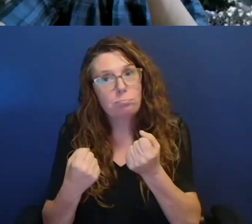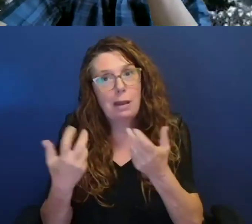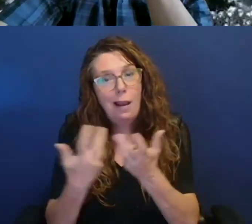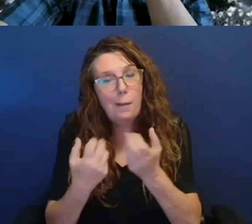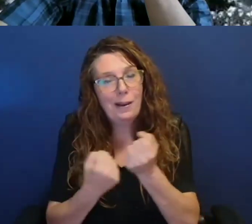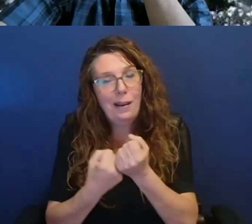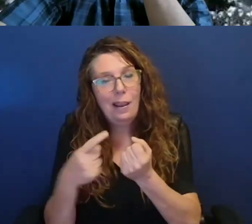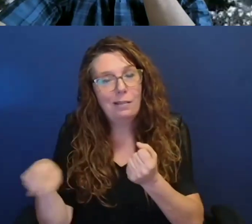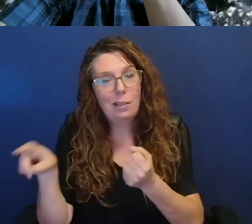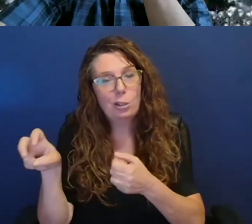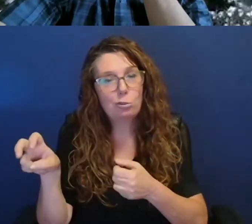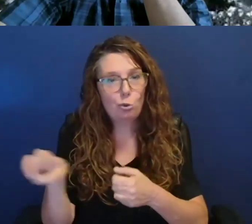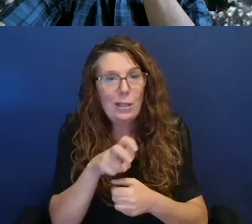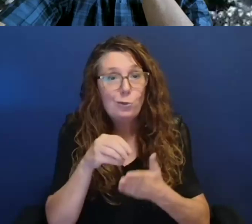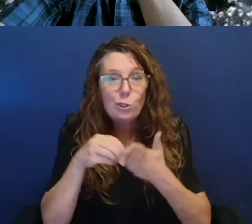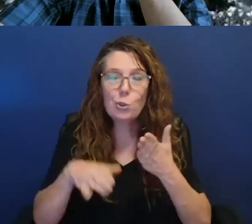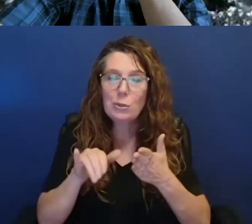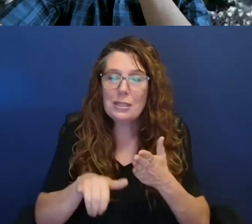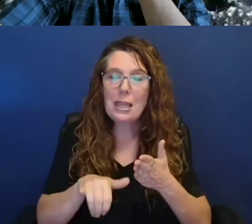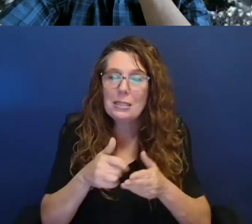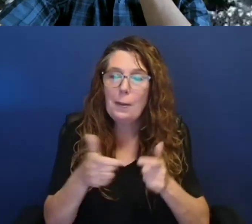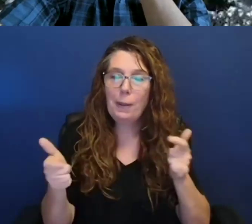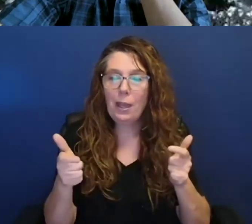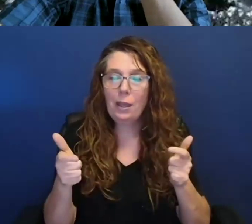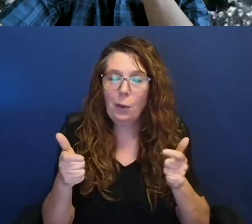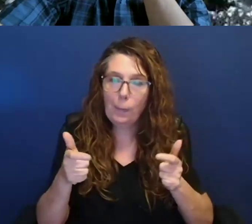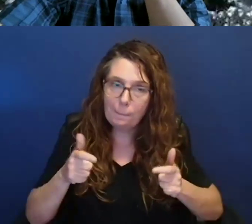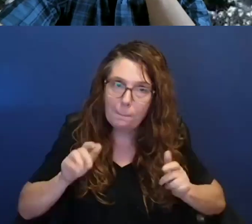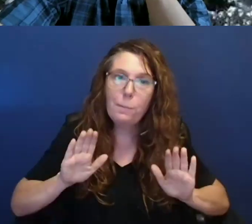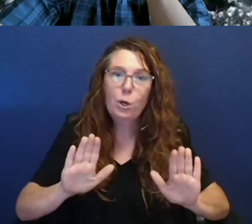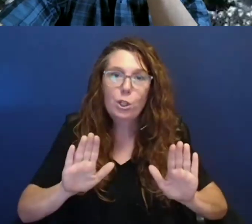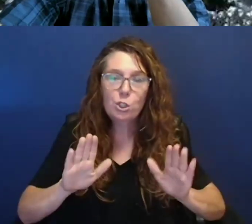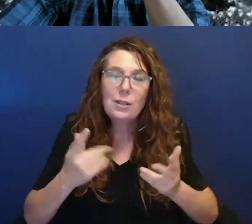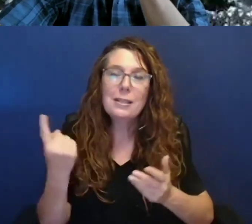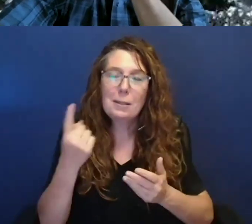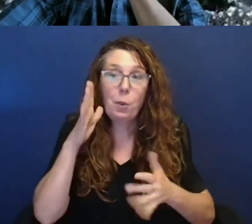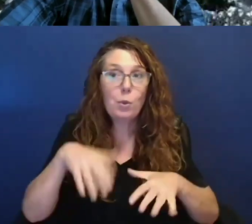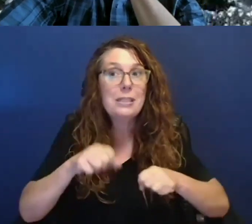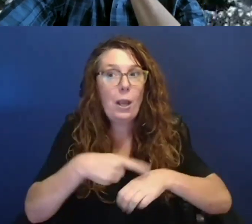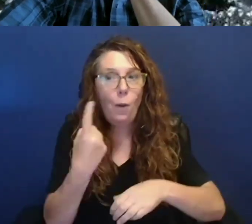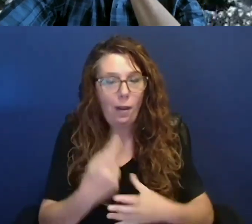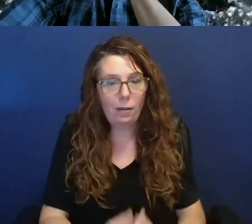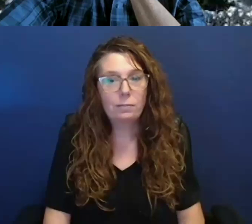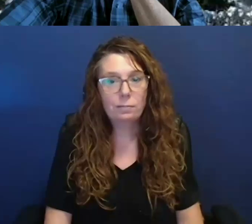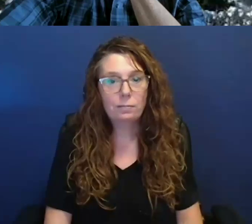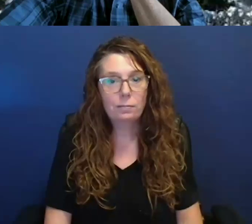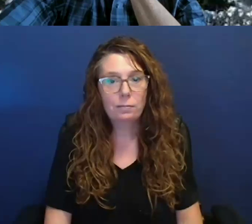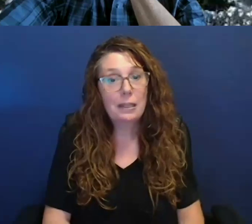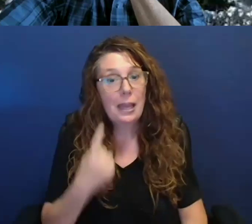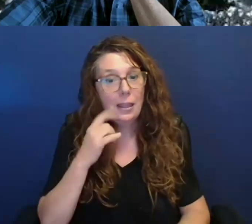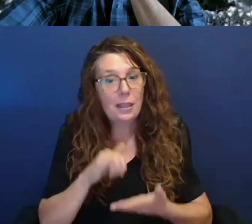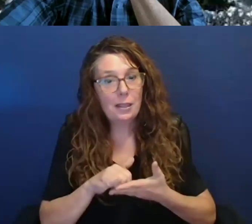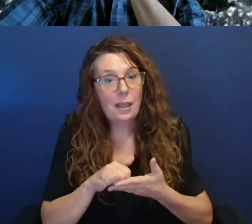students. So that's a big push. It's something that's going to take a while, but I think